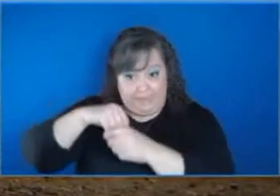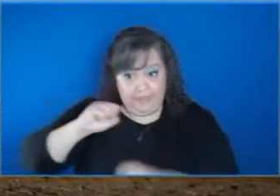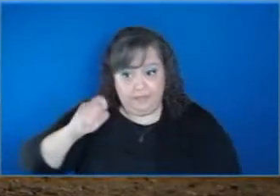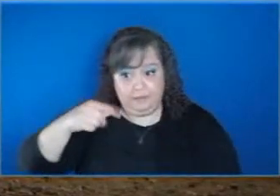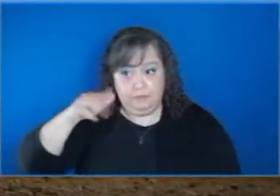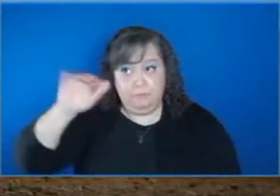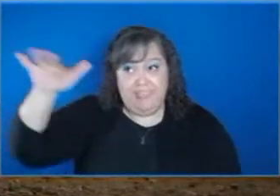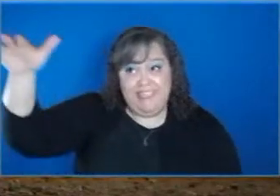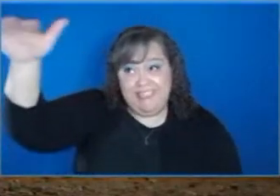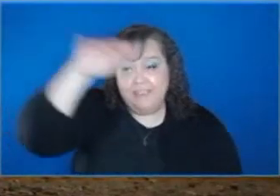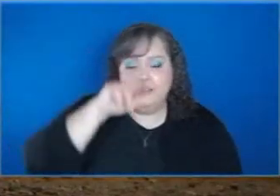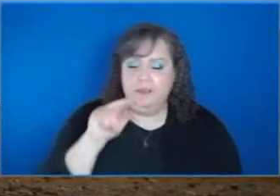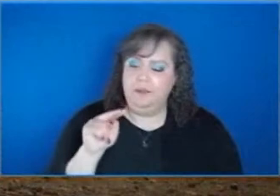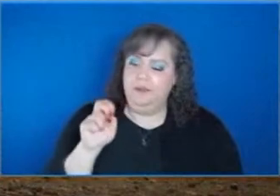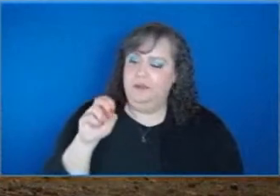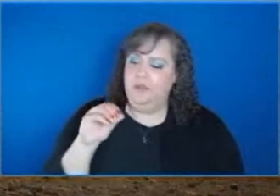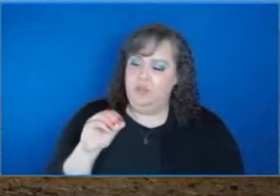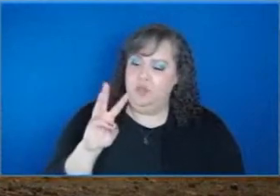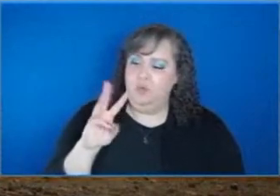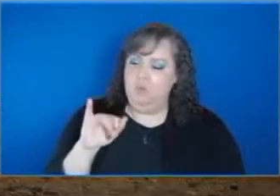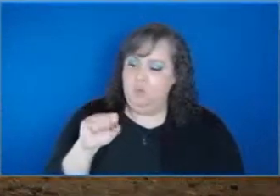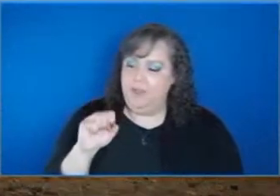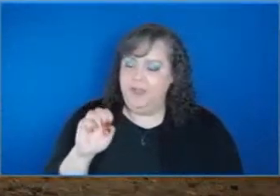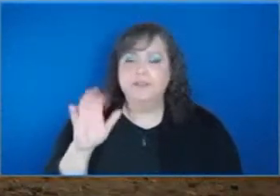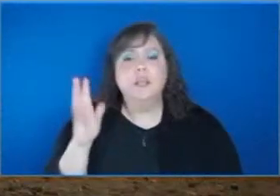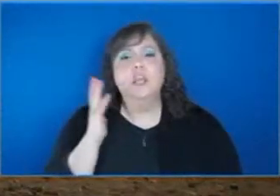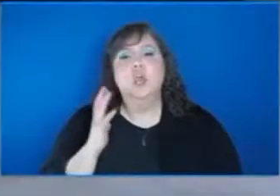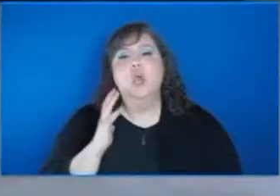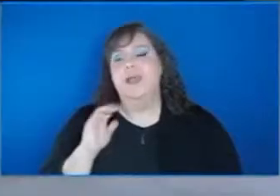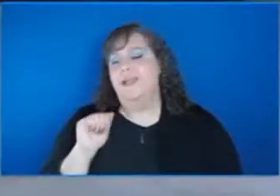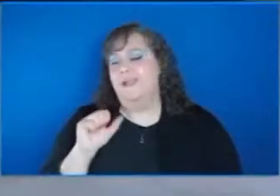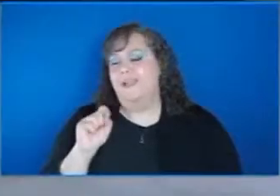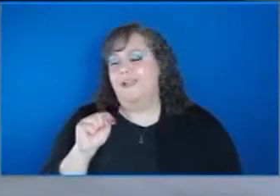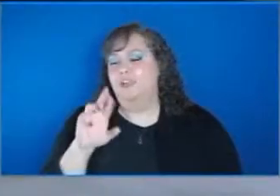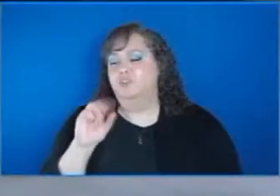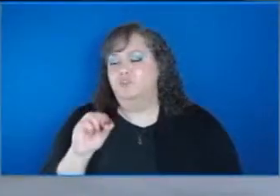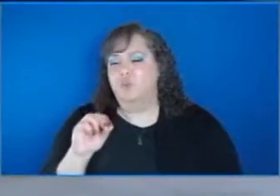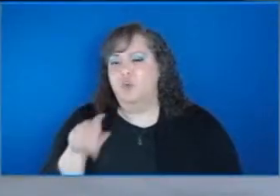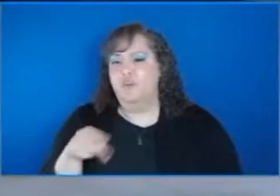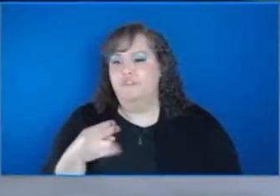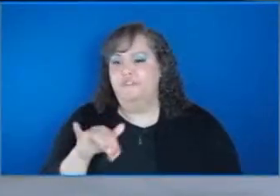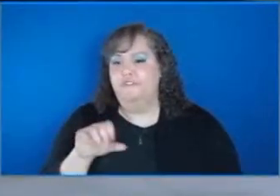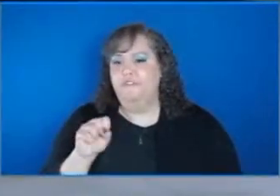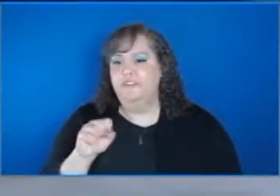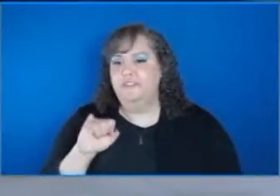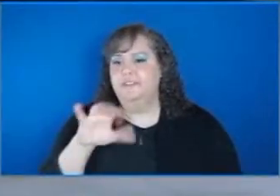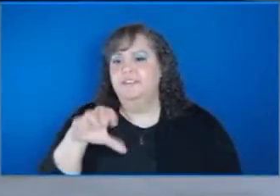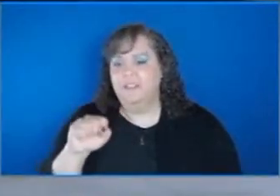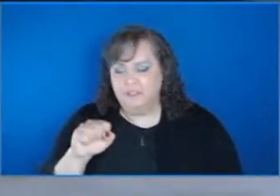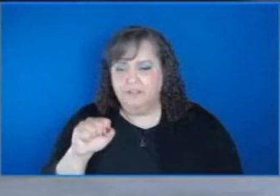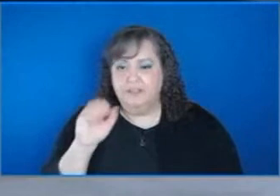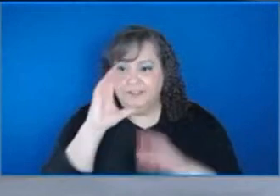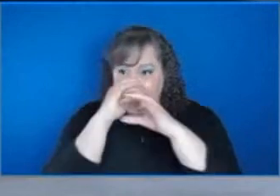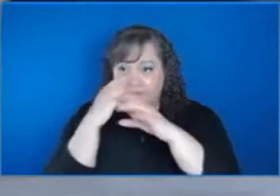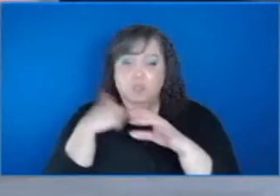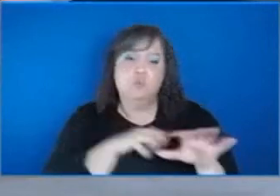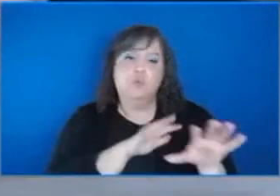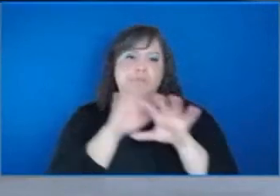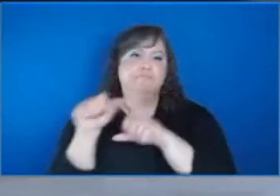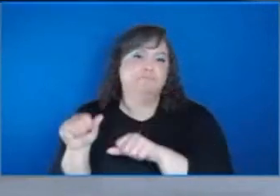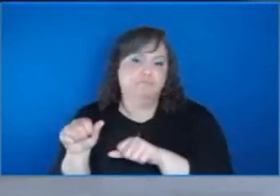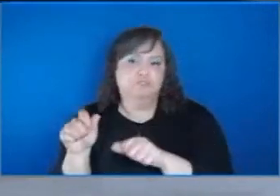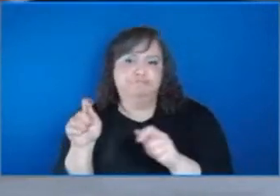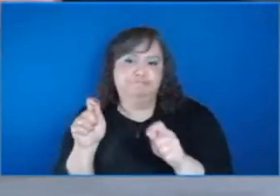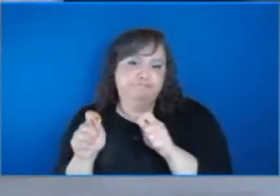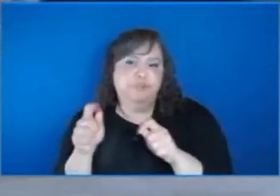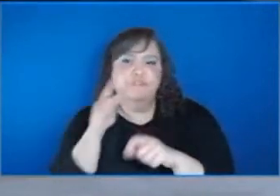NEO-WISE, which is an old astrophysics telescope that we took over for planetary defense purposes. It also